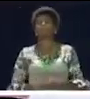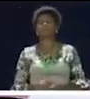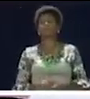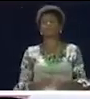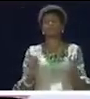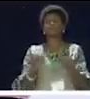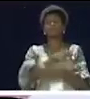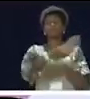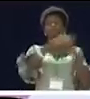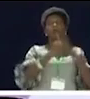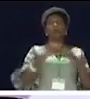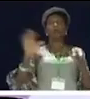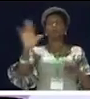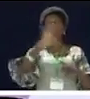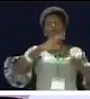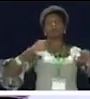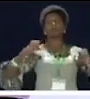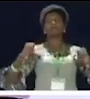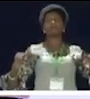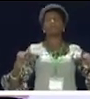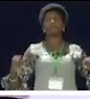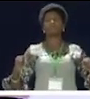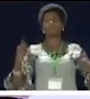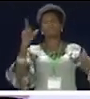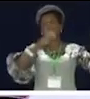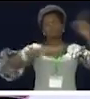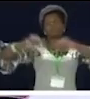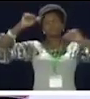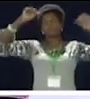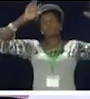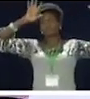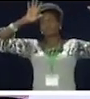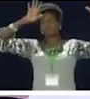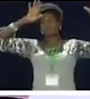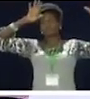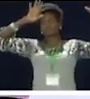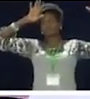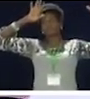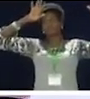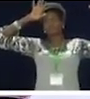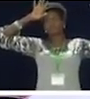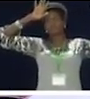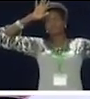with all your strength and say, Father,